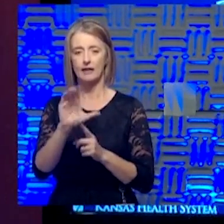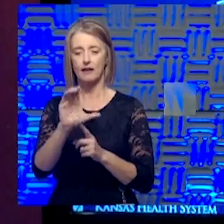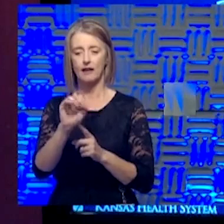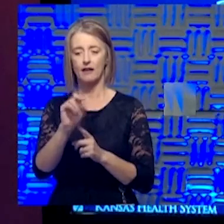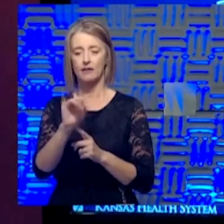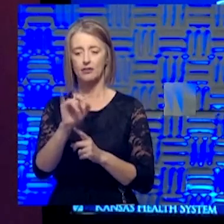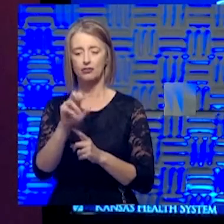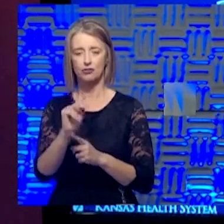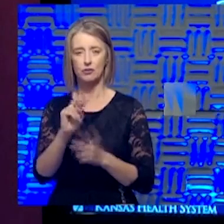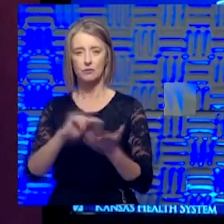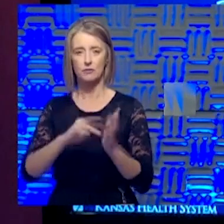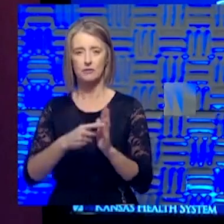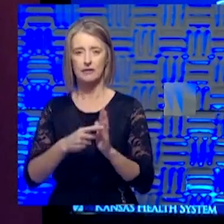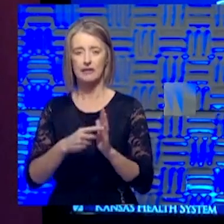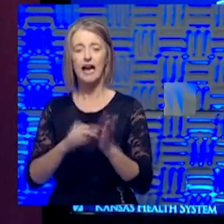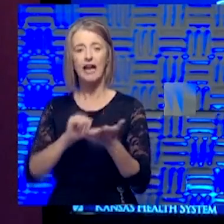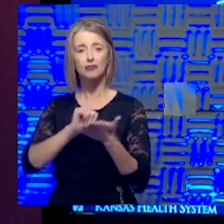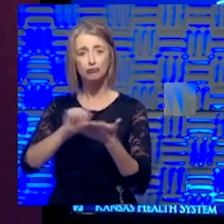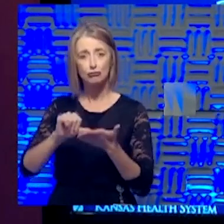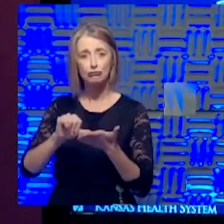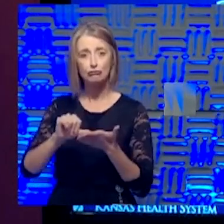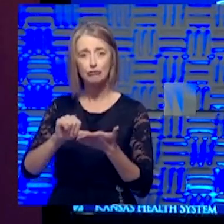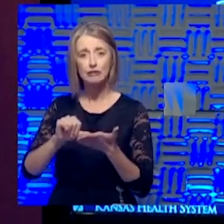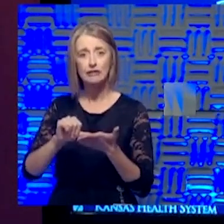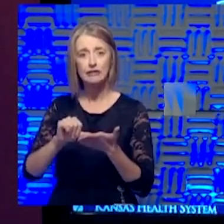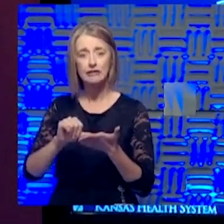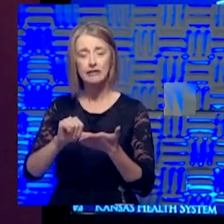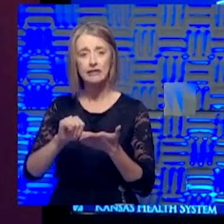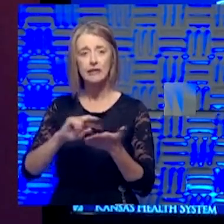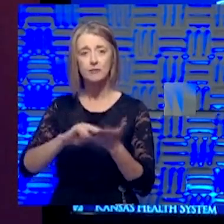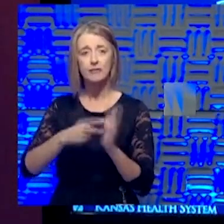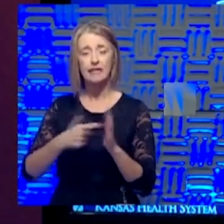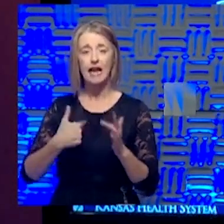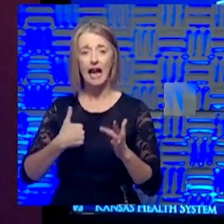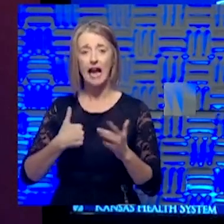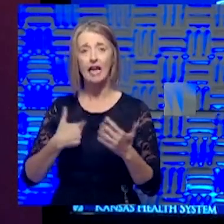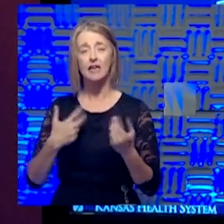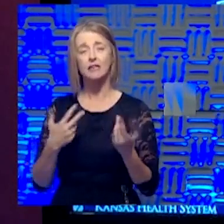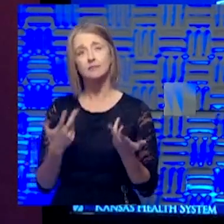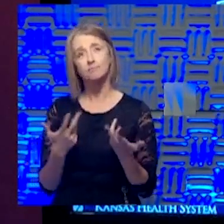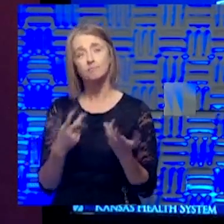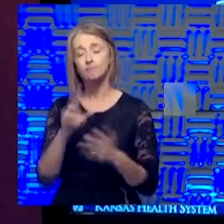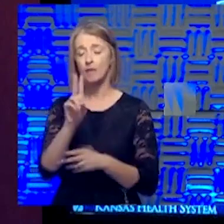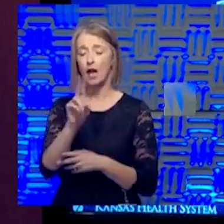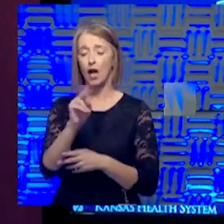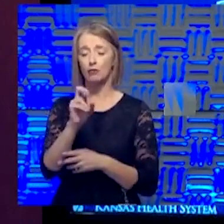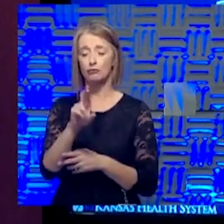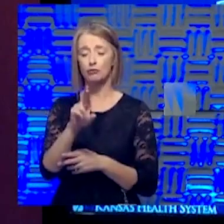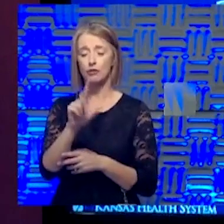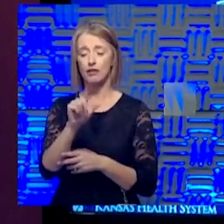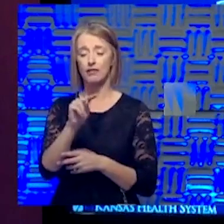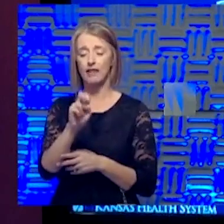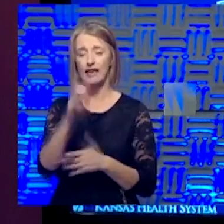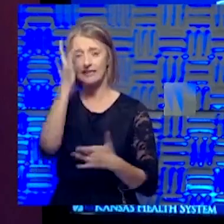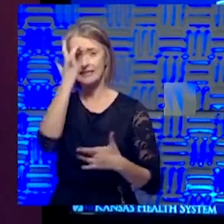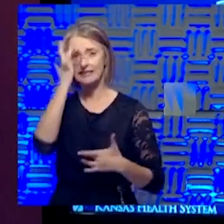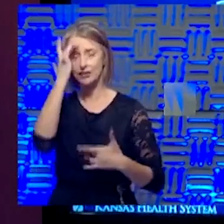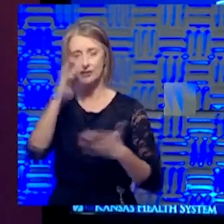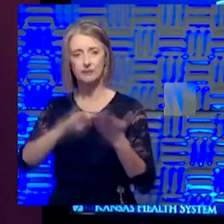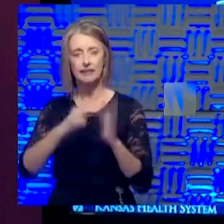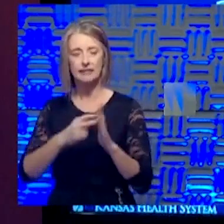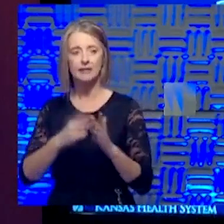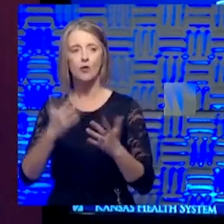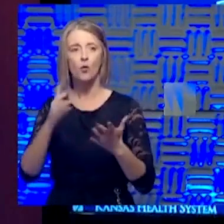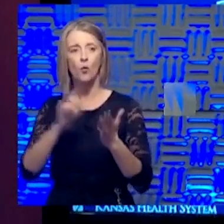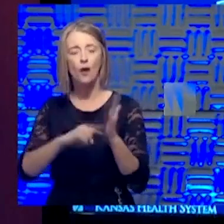and had surgery in 2019. Am I compromised? Yeah, what is an underlying condition? That's a funny thing, because